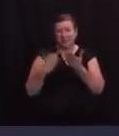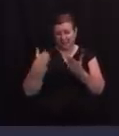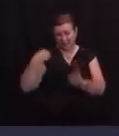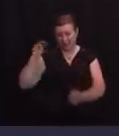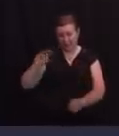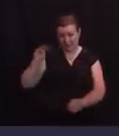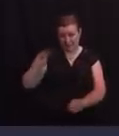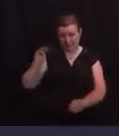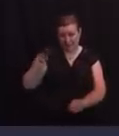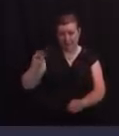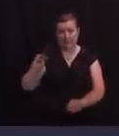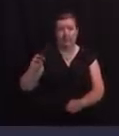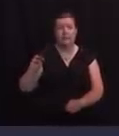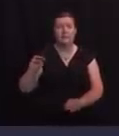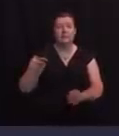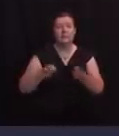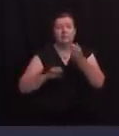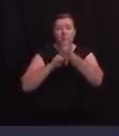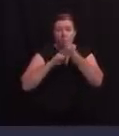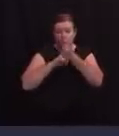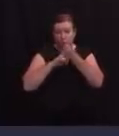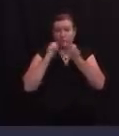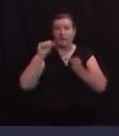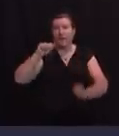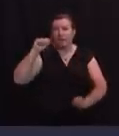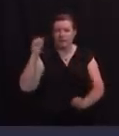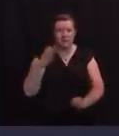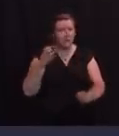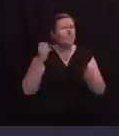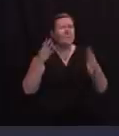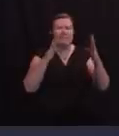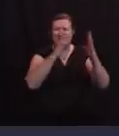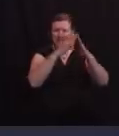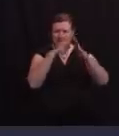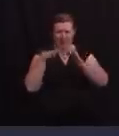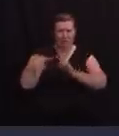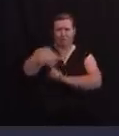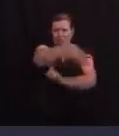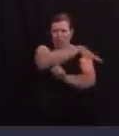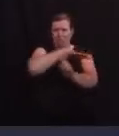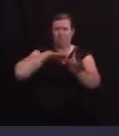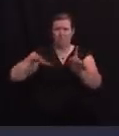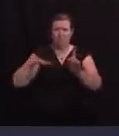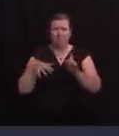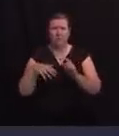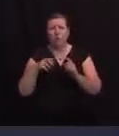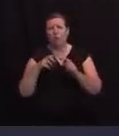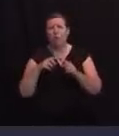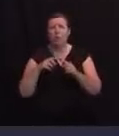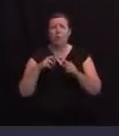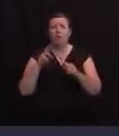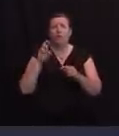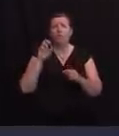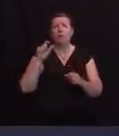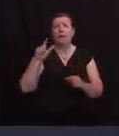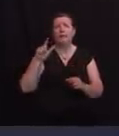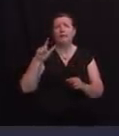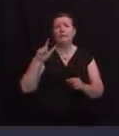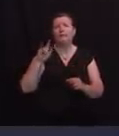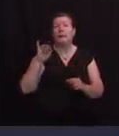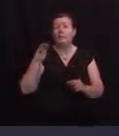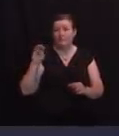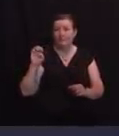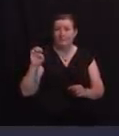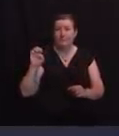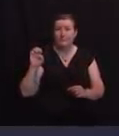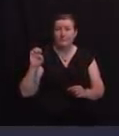for Atlantic City and a lot of our urban cities come in the form of our real-time crime centers, where we have troopers